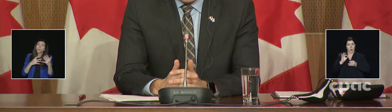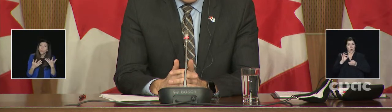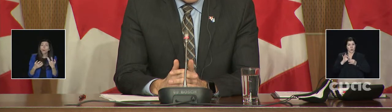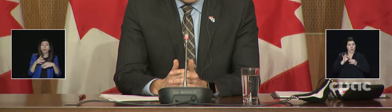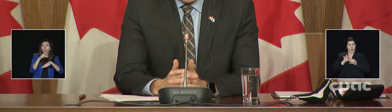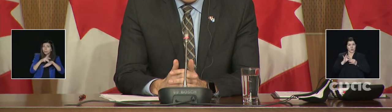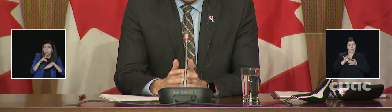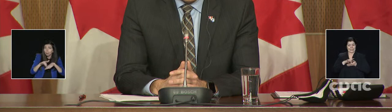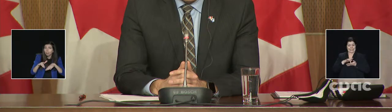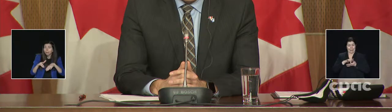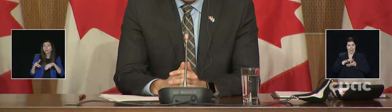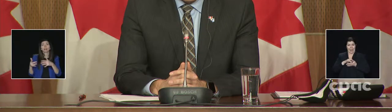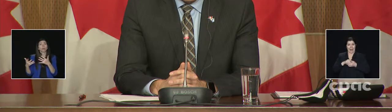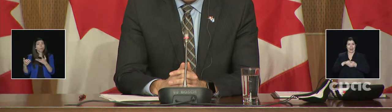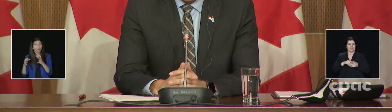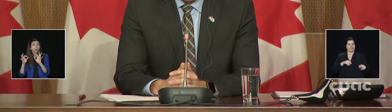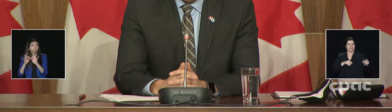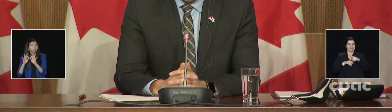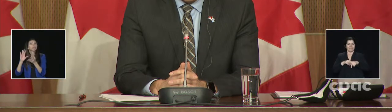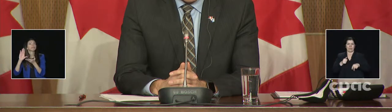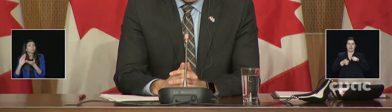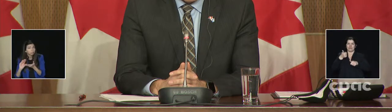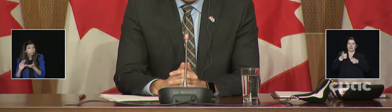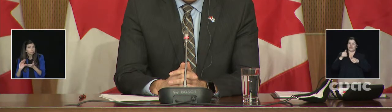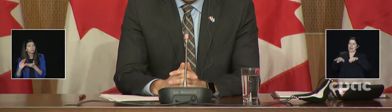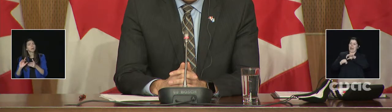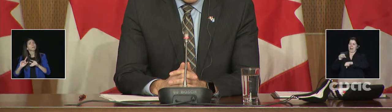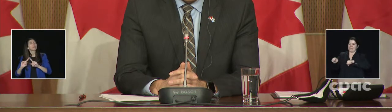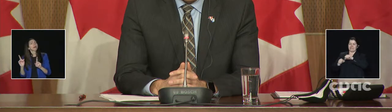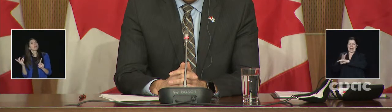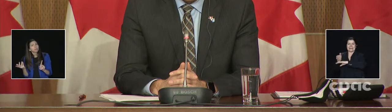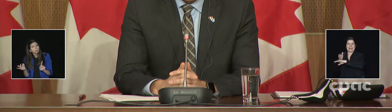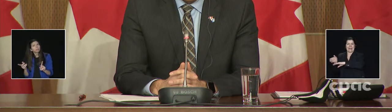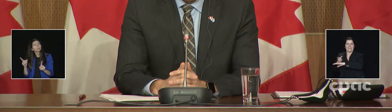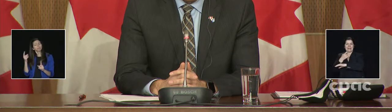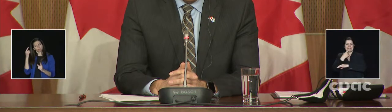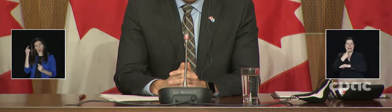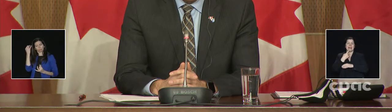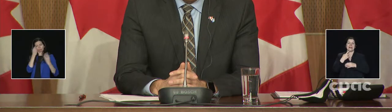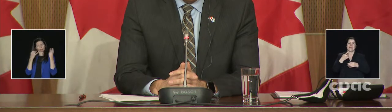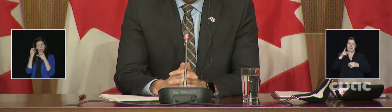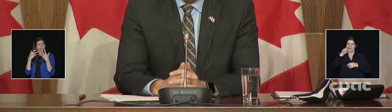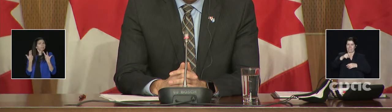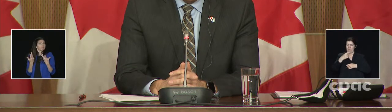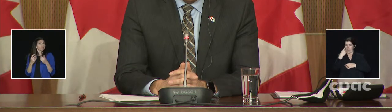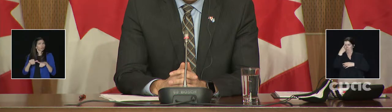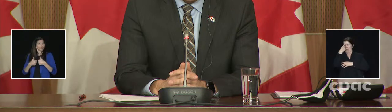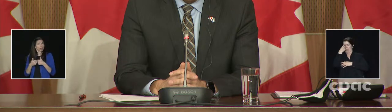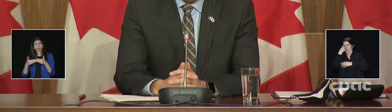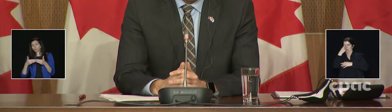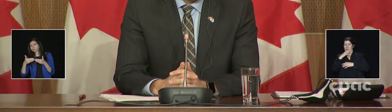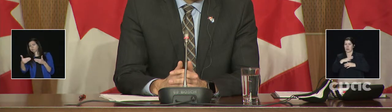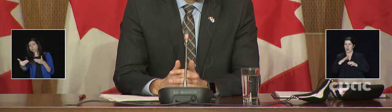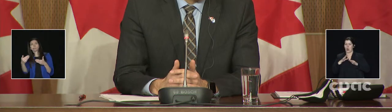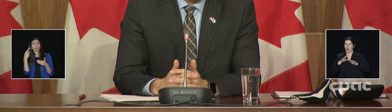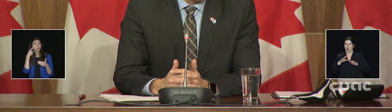the serious long-term challenges that we face